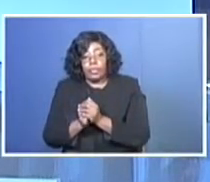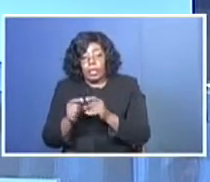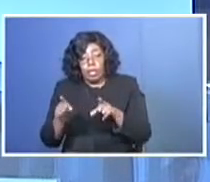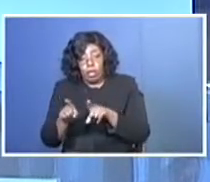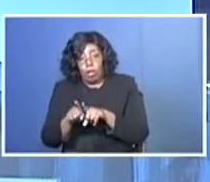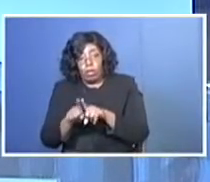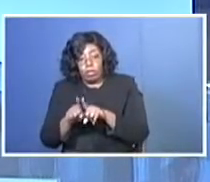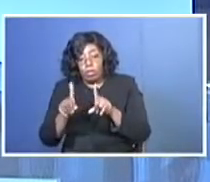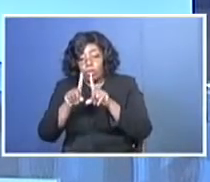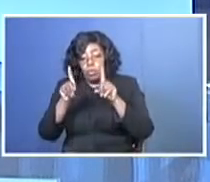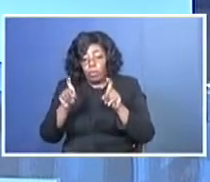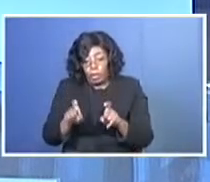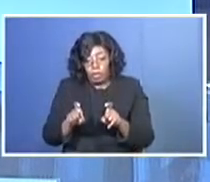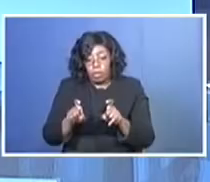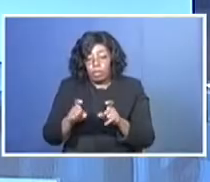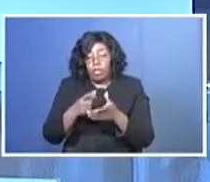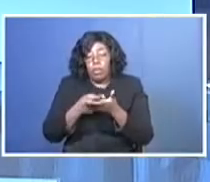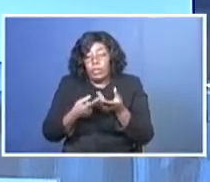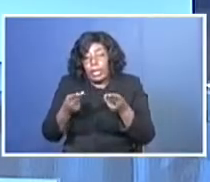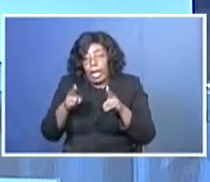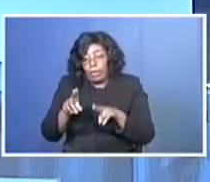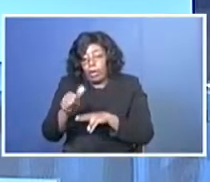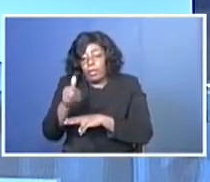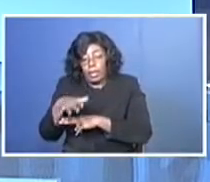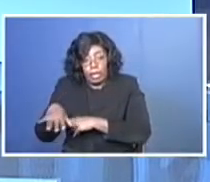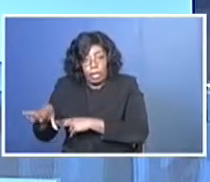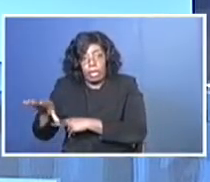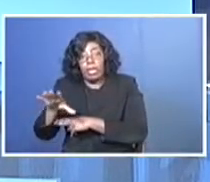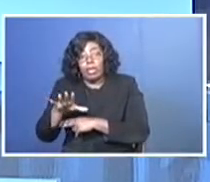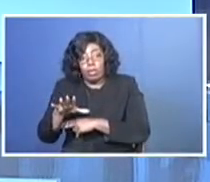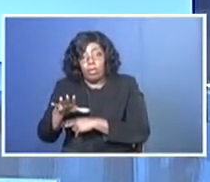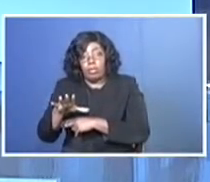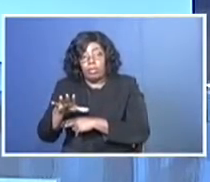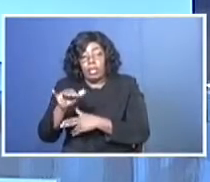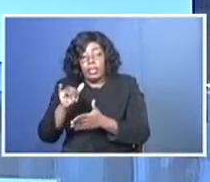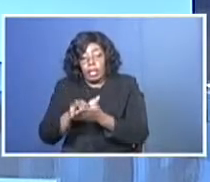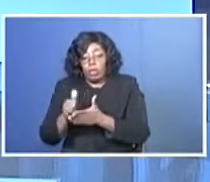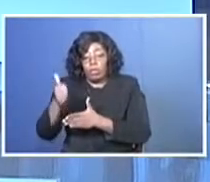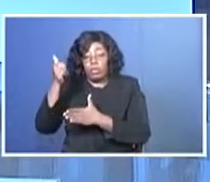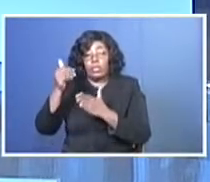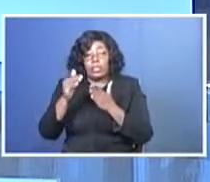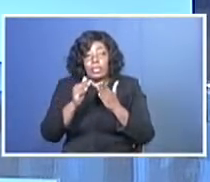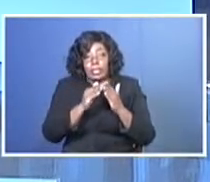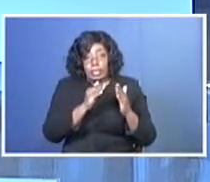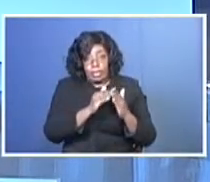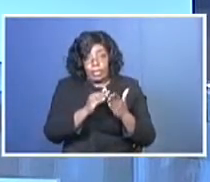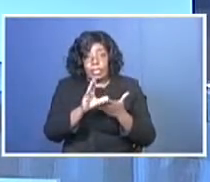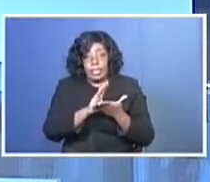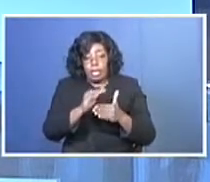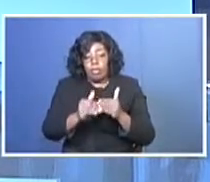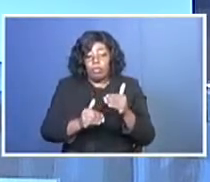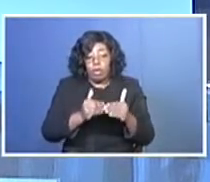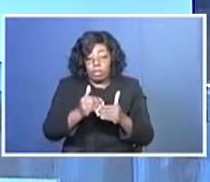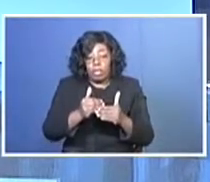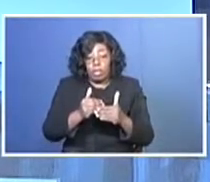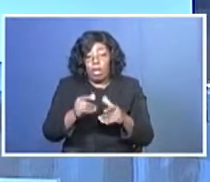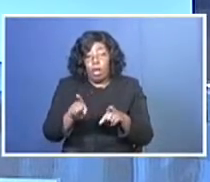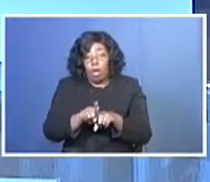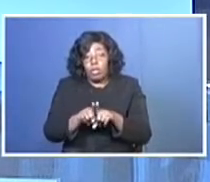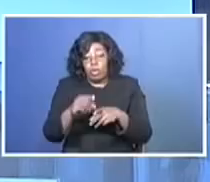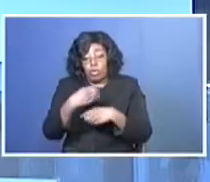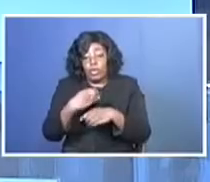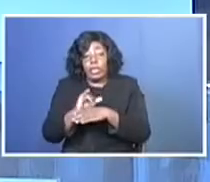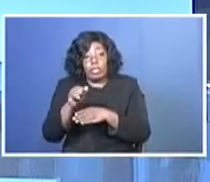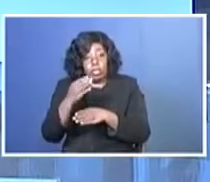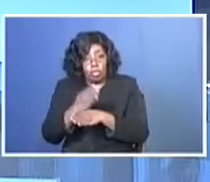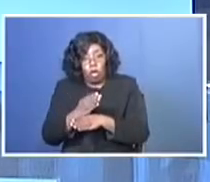also questioned what is happening with other areas that would reinvigorate the city centre, in the process create jobs. He